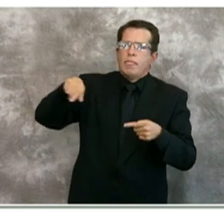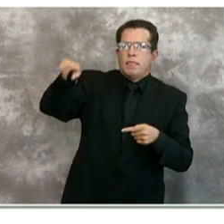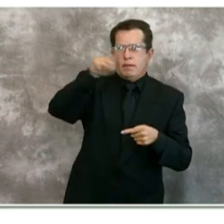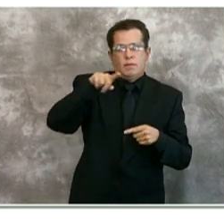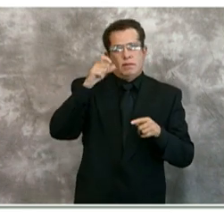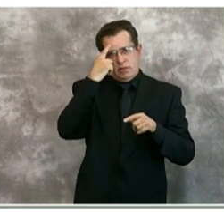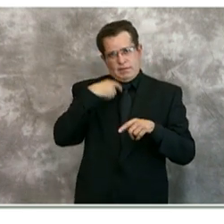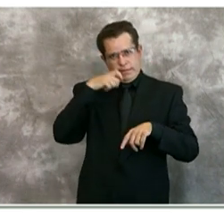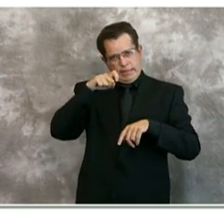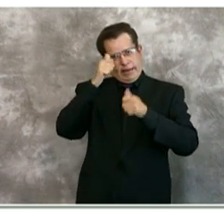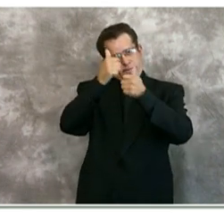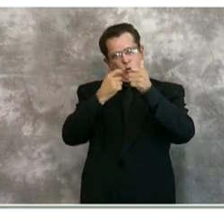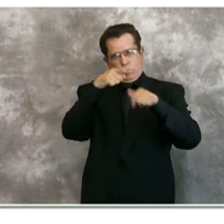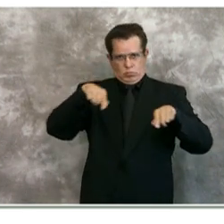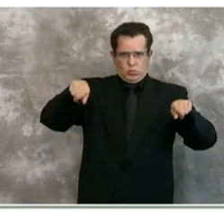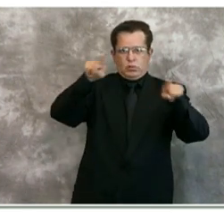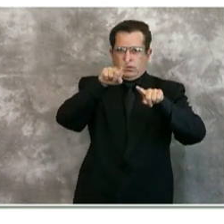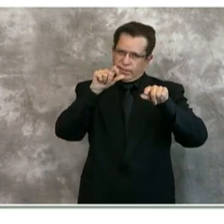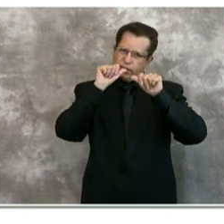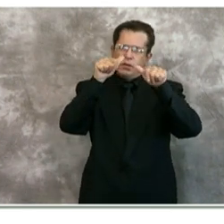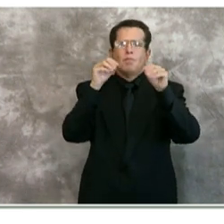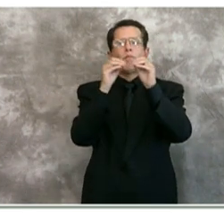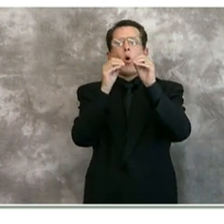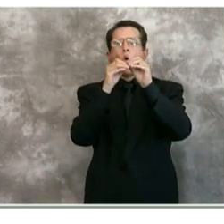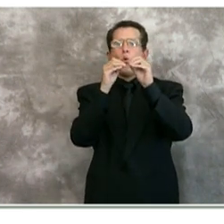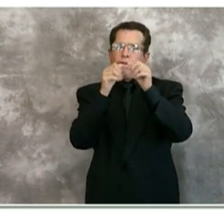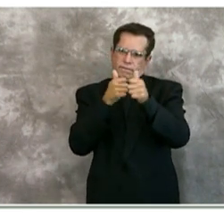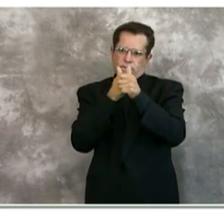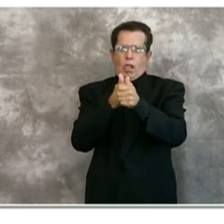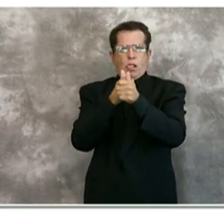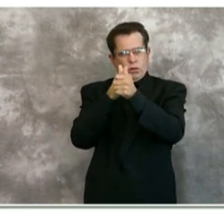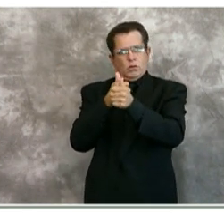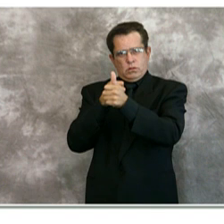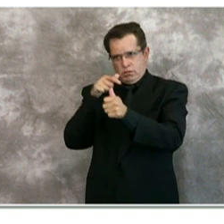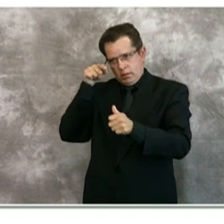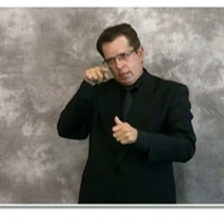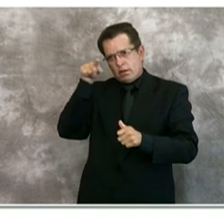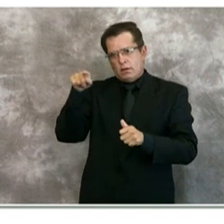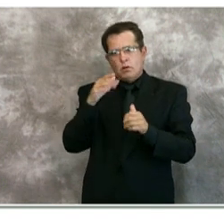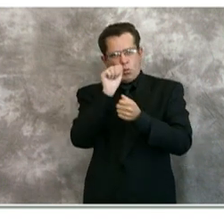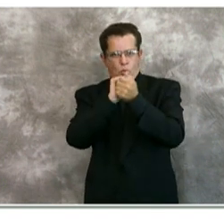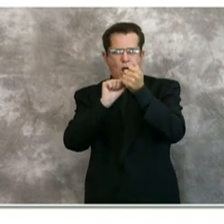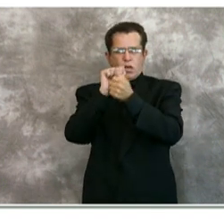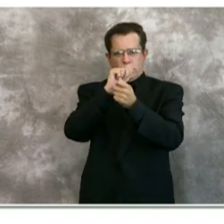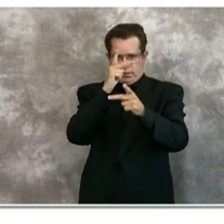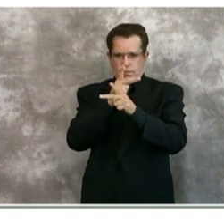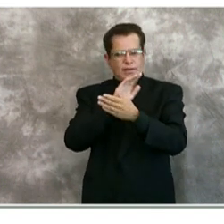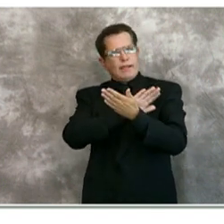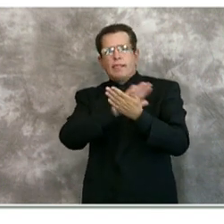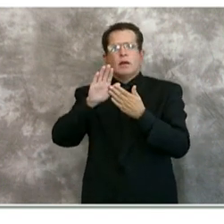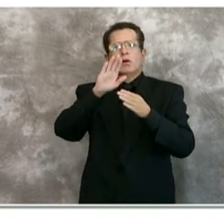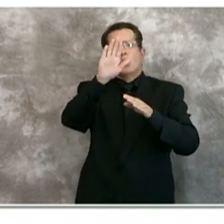require everyone to continue to adhere to the following: washing your hands and sanitizing